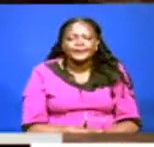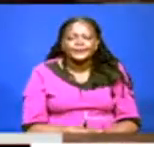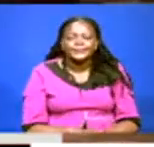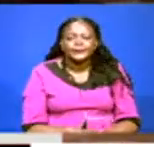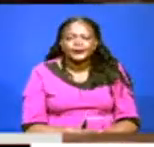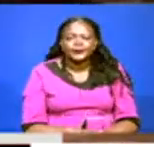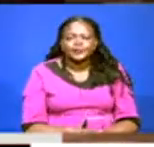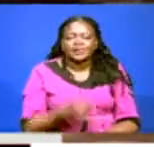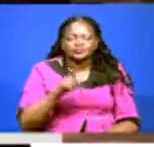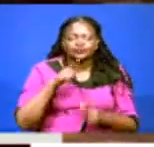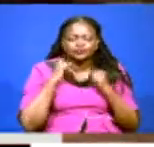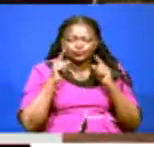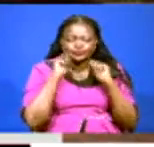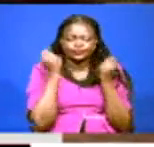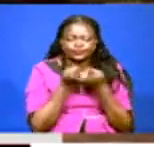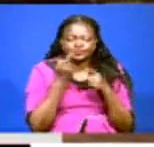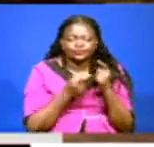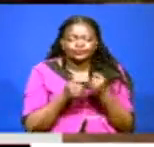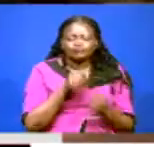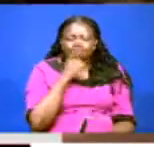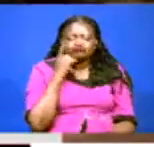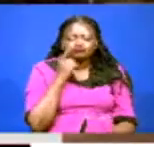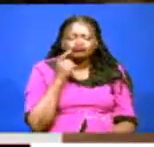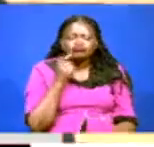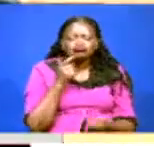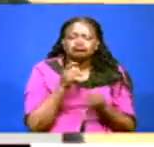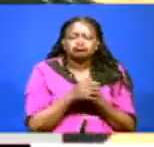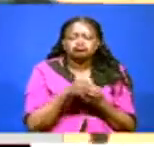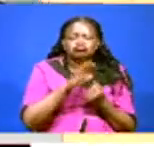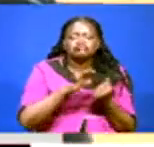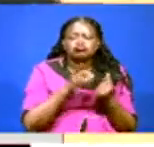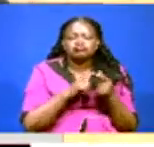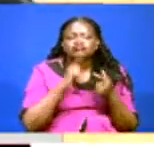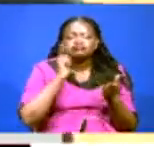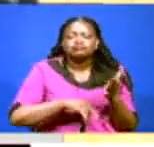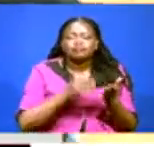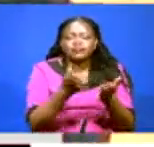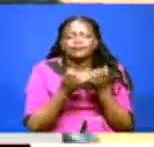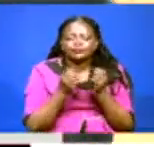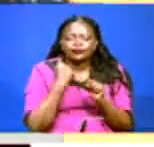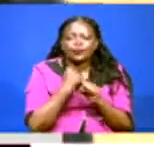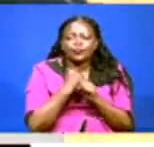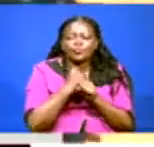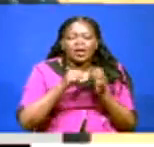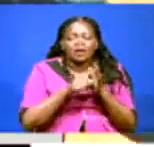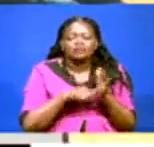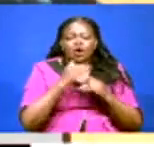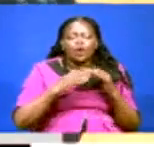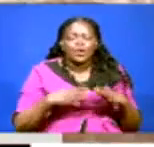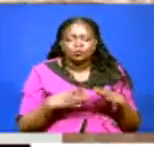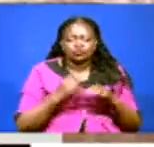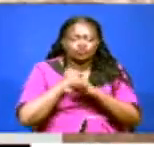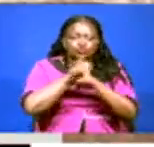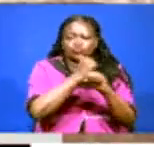Jama, who hosted a team from Allied Horn of Africa in his office, said there is a need for concerted efforts by all players to cushion